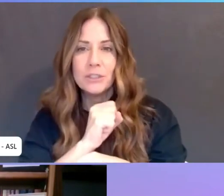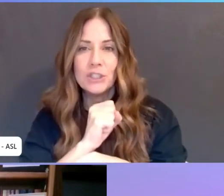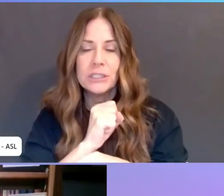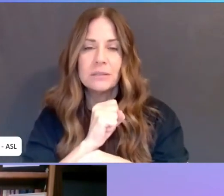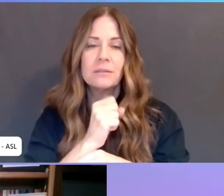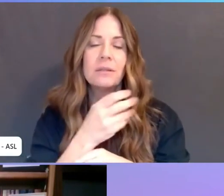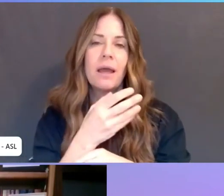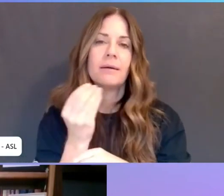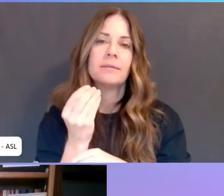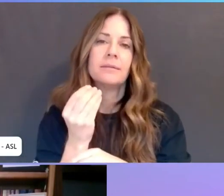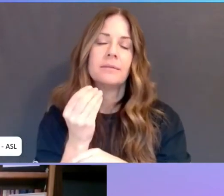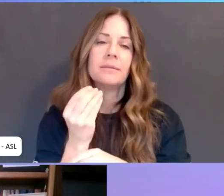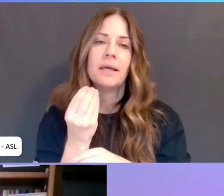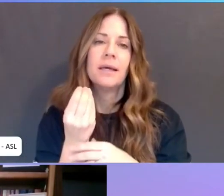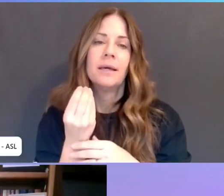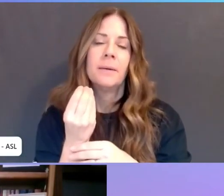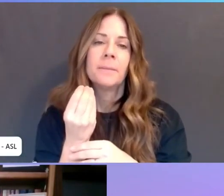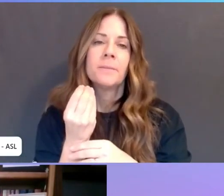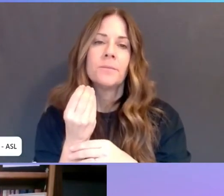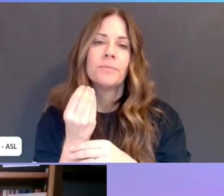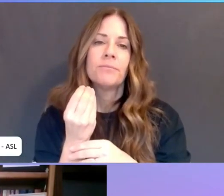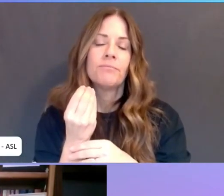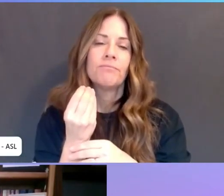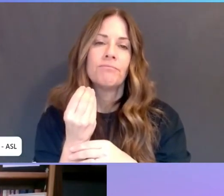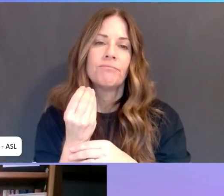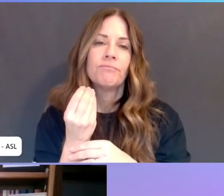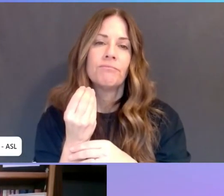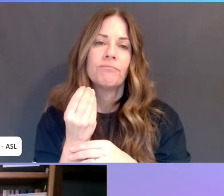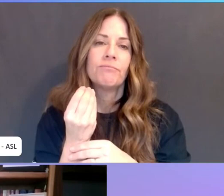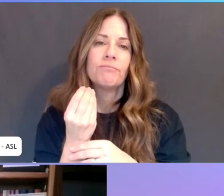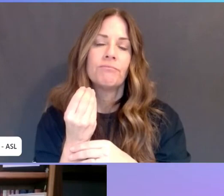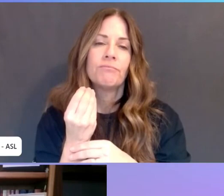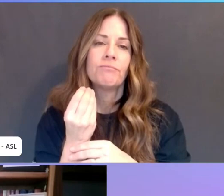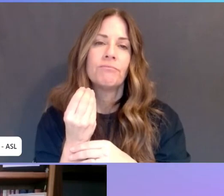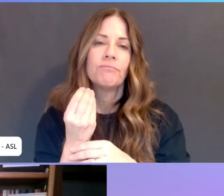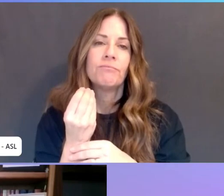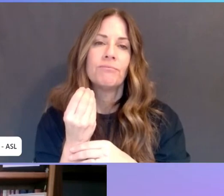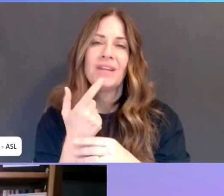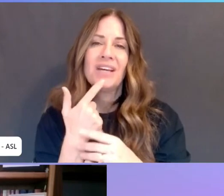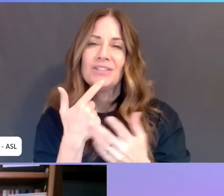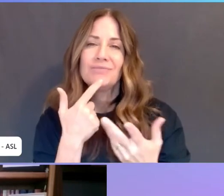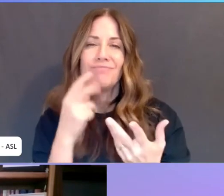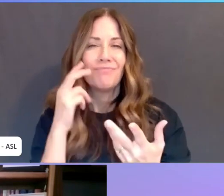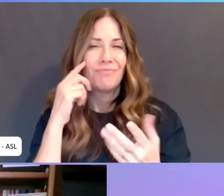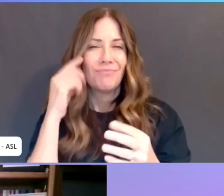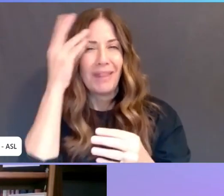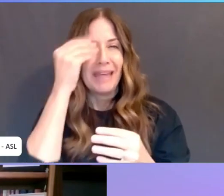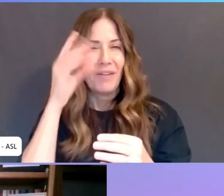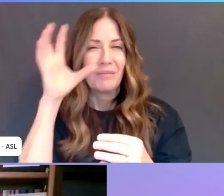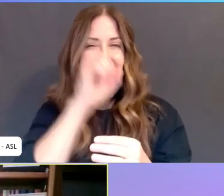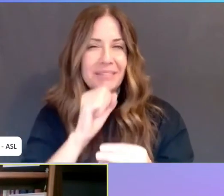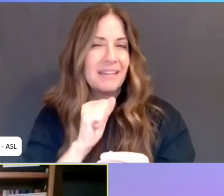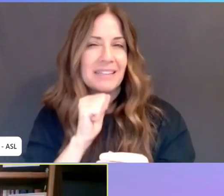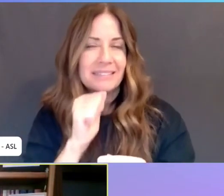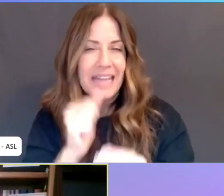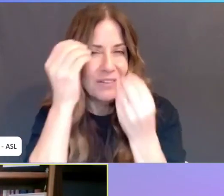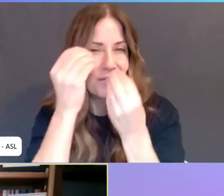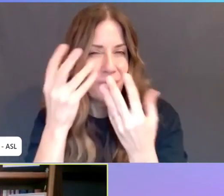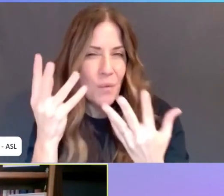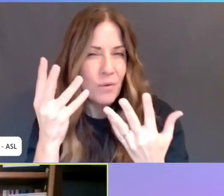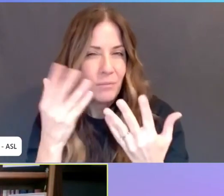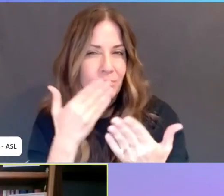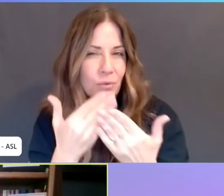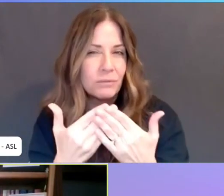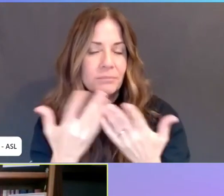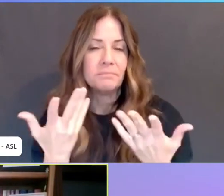and tackling it based on those assumptions that maybe aren't informed. Mm-hmm.